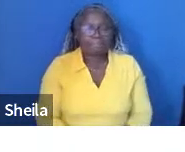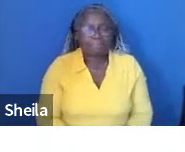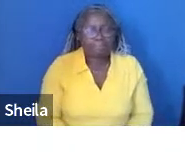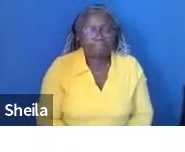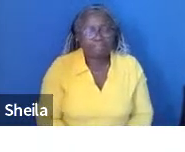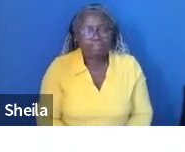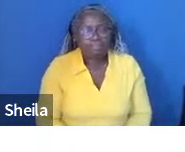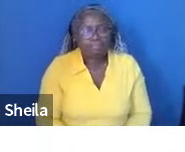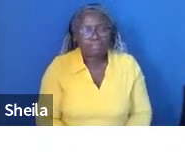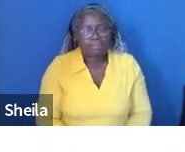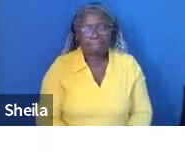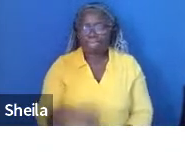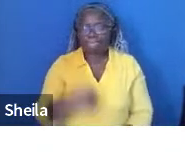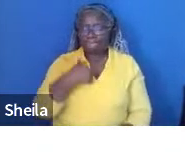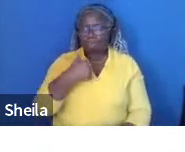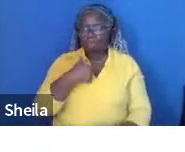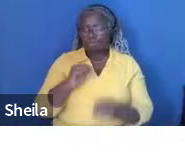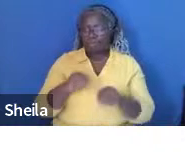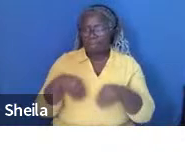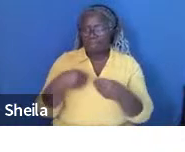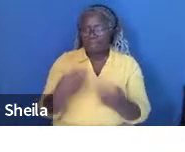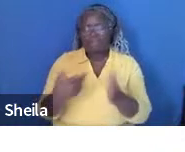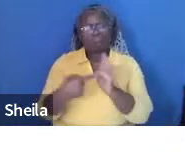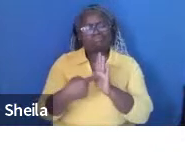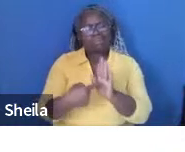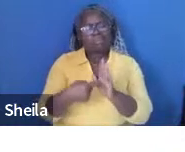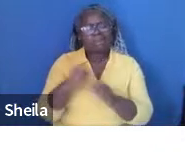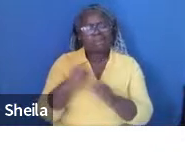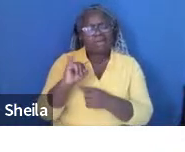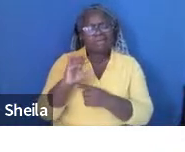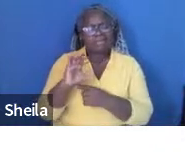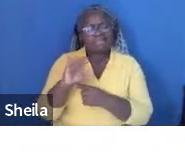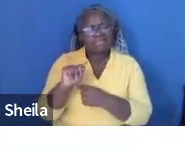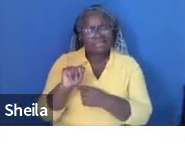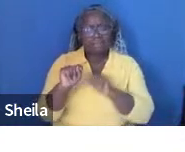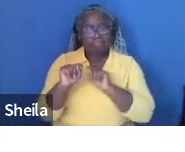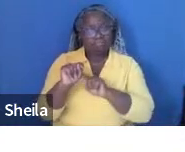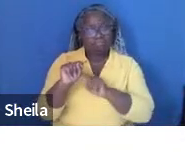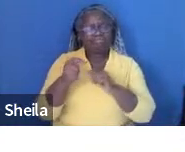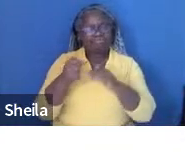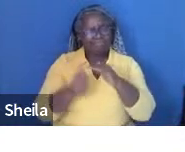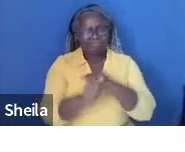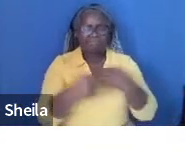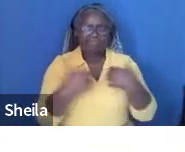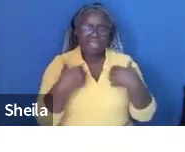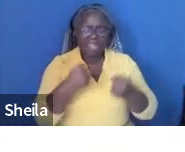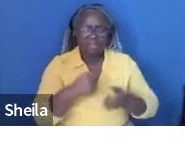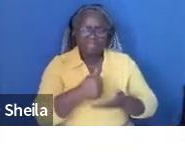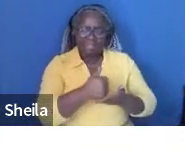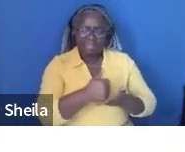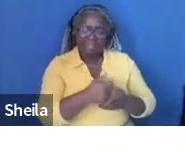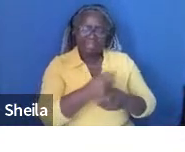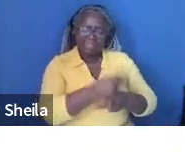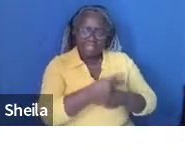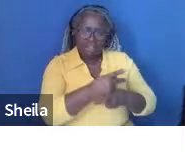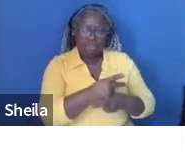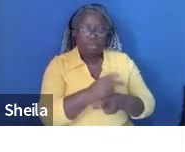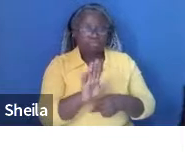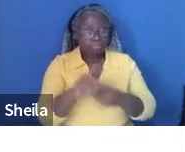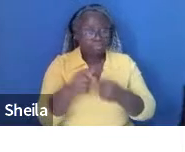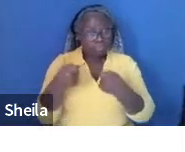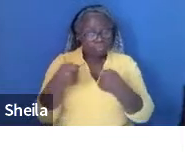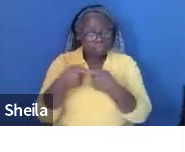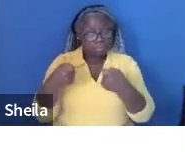ICT categories in healthcare. An example of healthcare electronic content is a provider's public